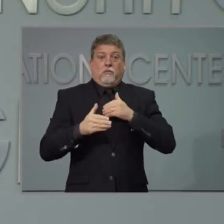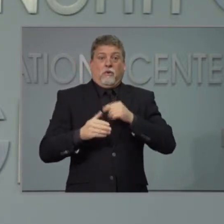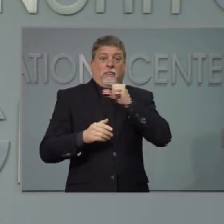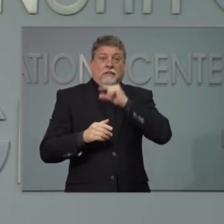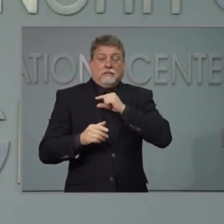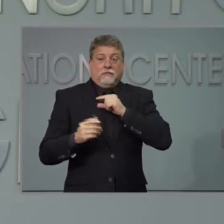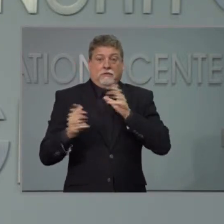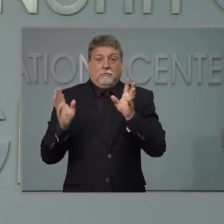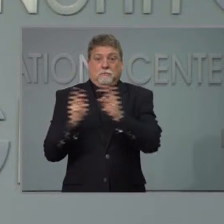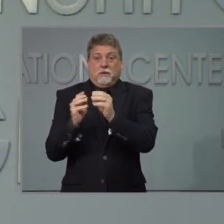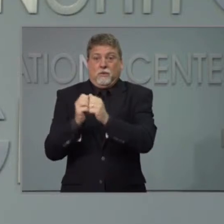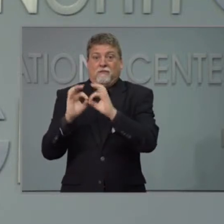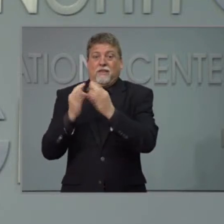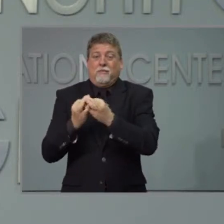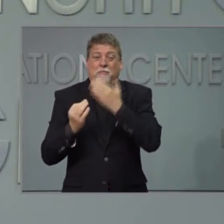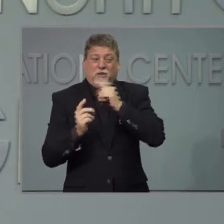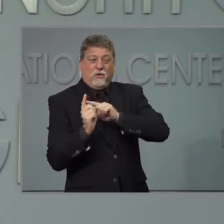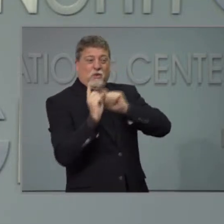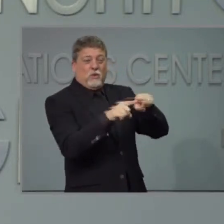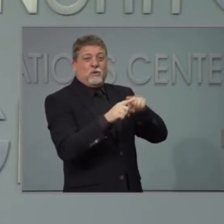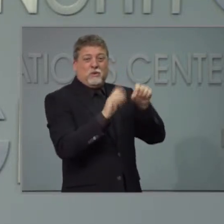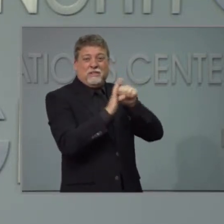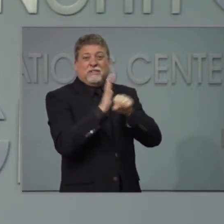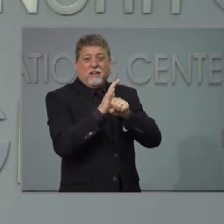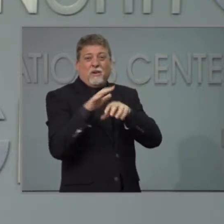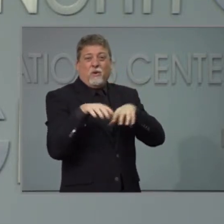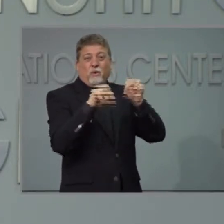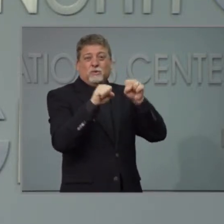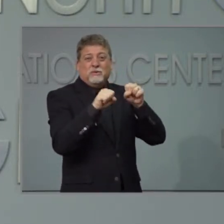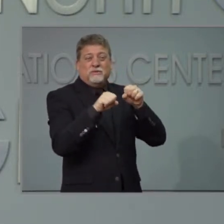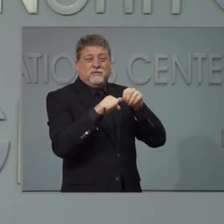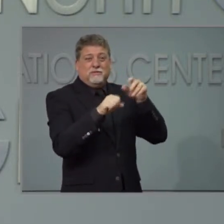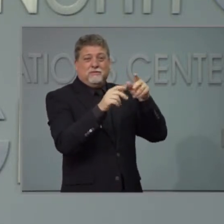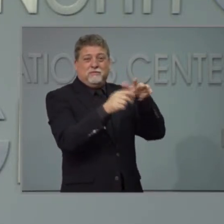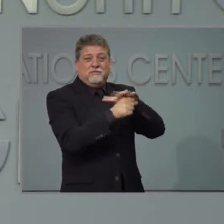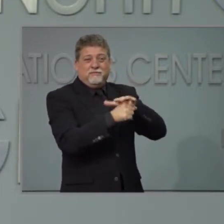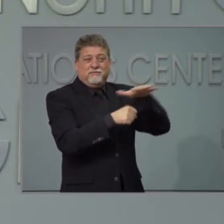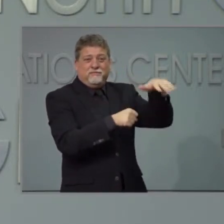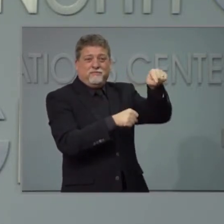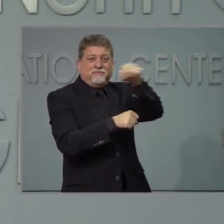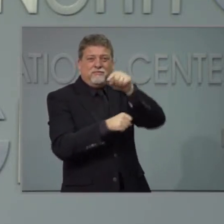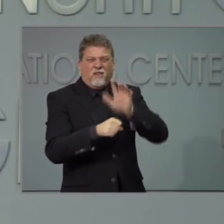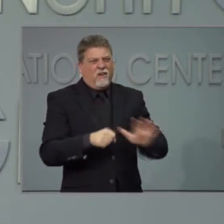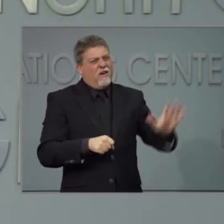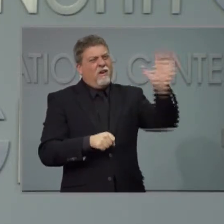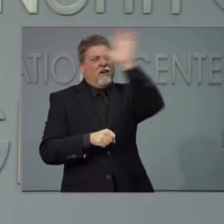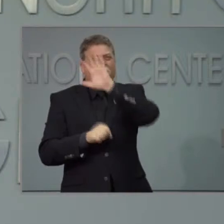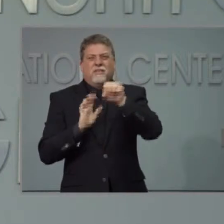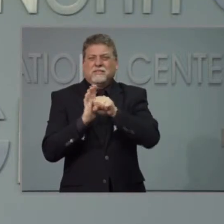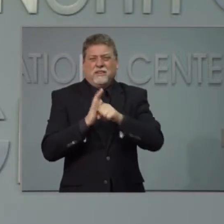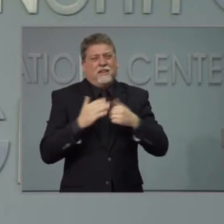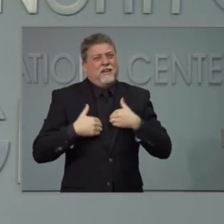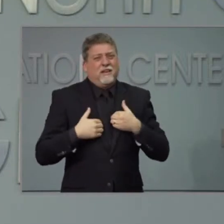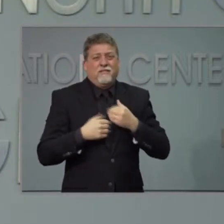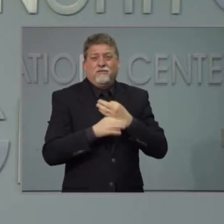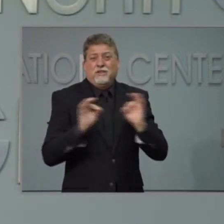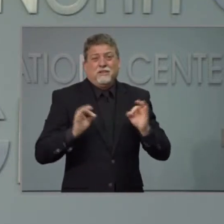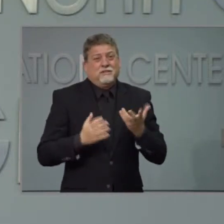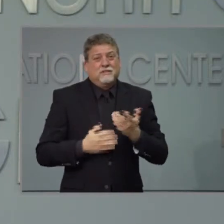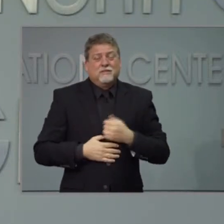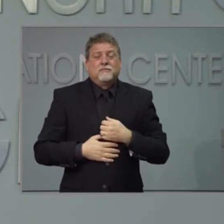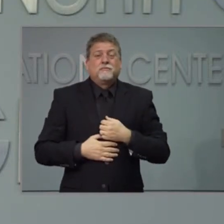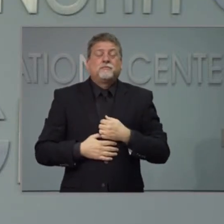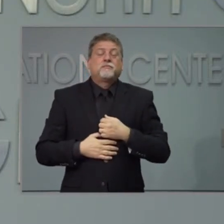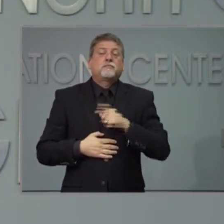can go to one of these public places that are on that website throughout the state to be able to get a free test. In